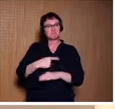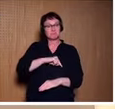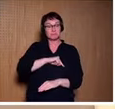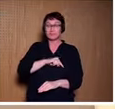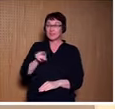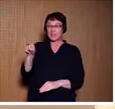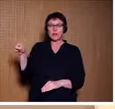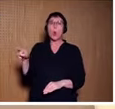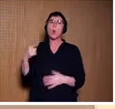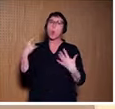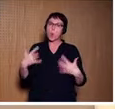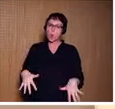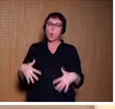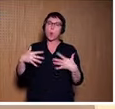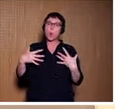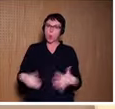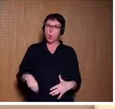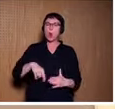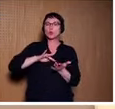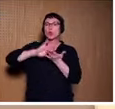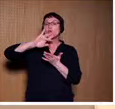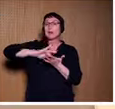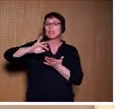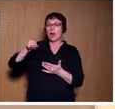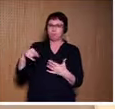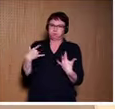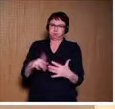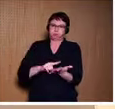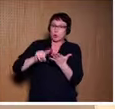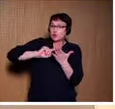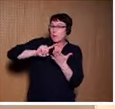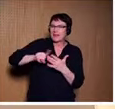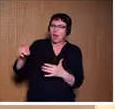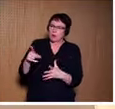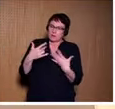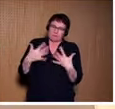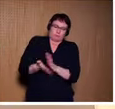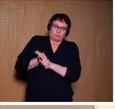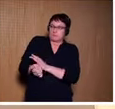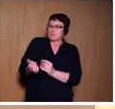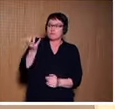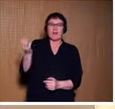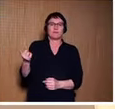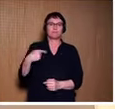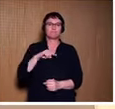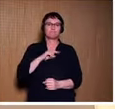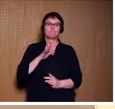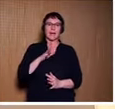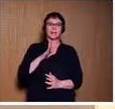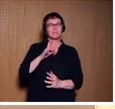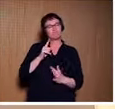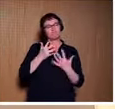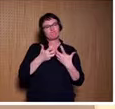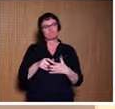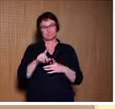and we're behind the eight ball. So we do need to look at every single level. How do we coordinate to fight back? And at